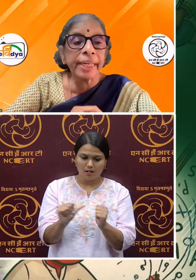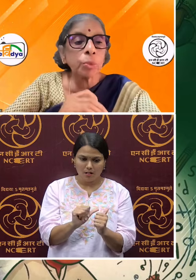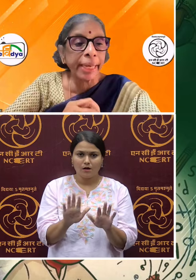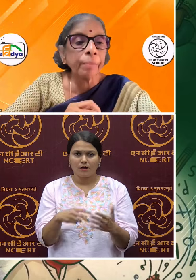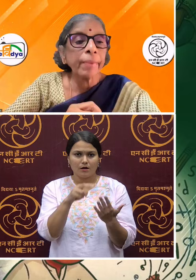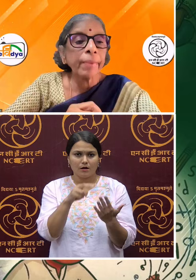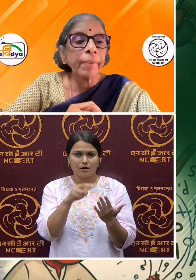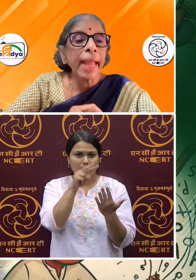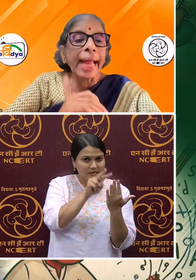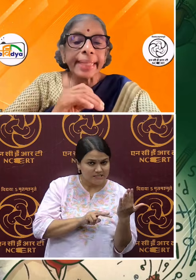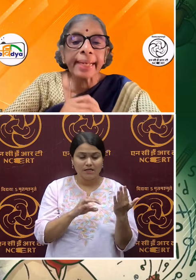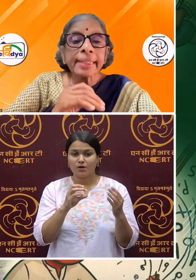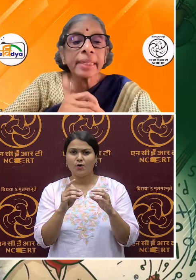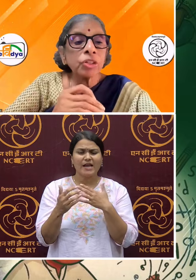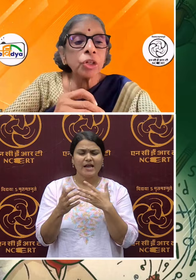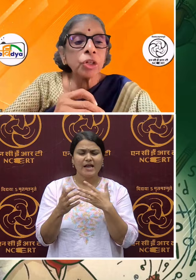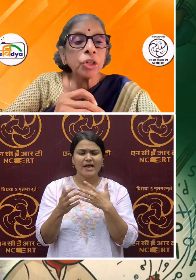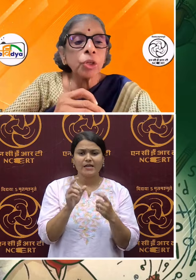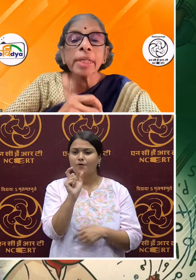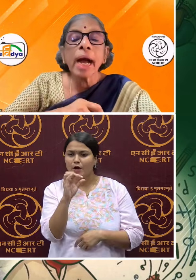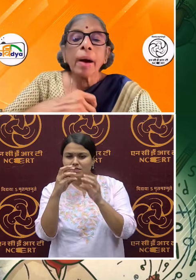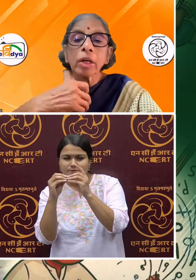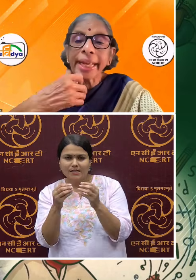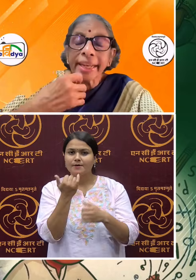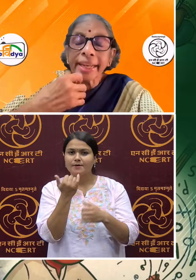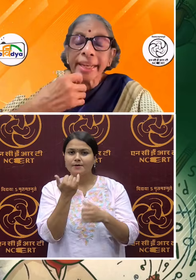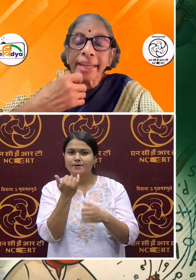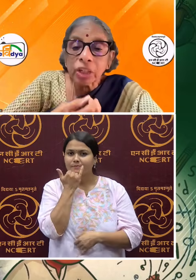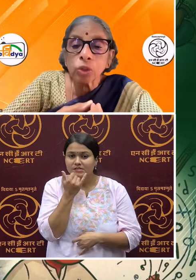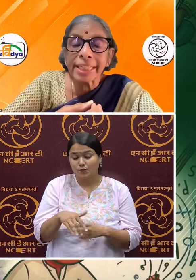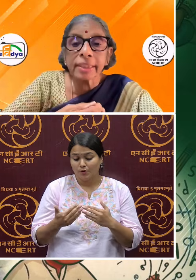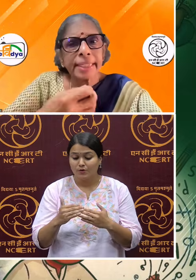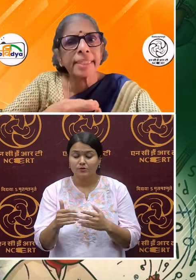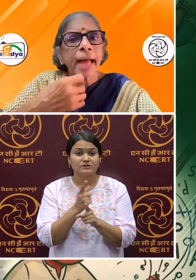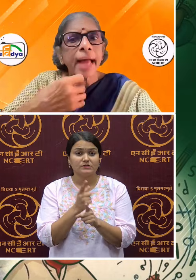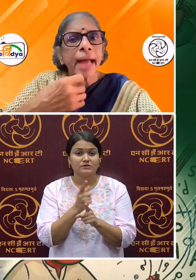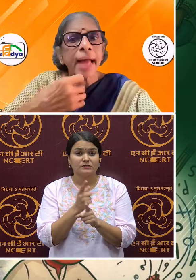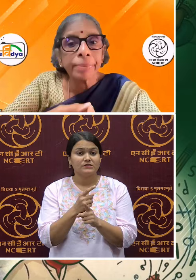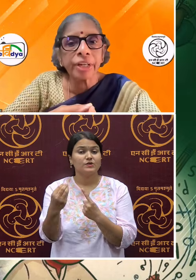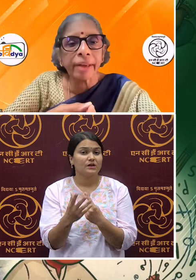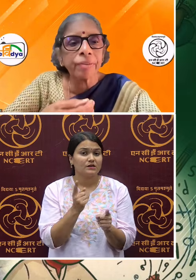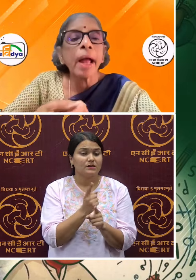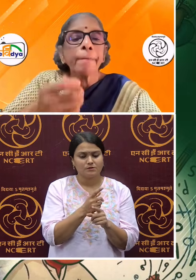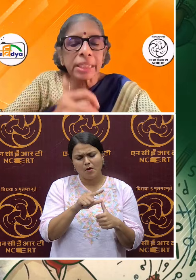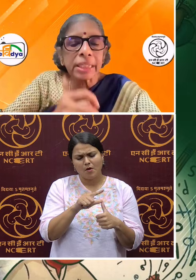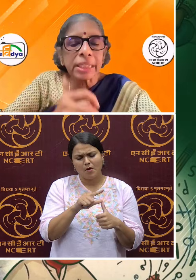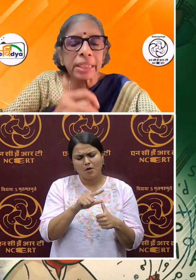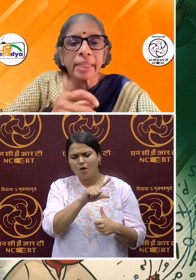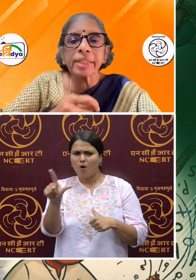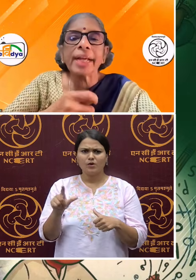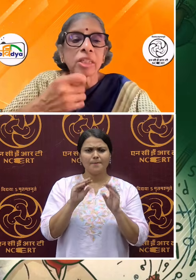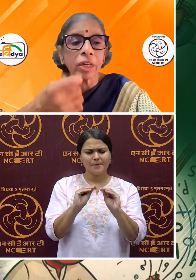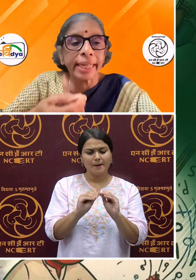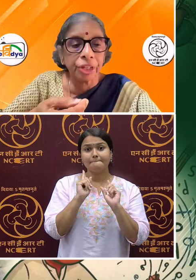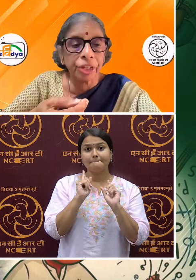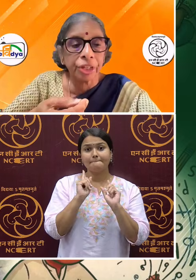in reading, spelling, and then this continues in effect to the teacher. The teacher says, I'm teaching everyone, but still